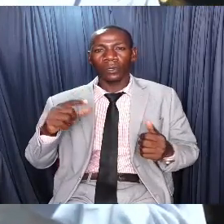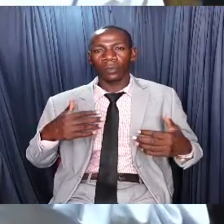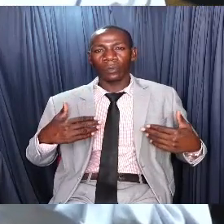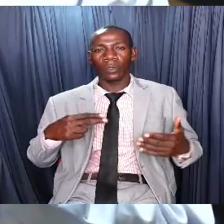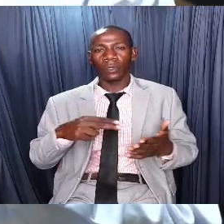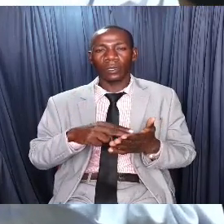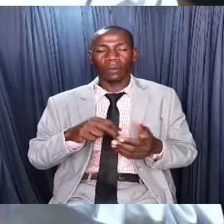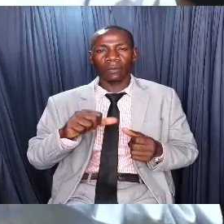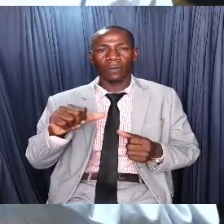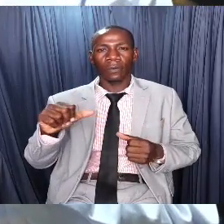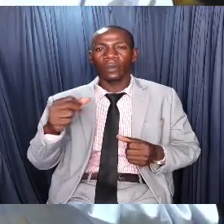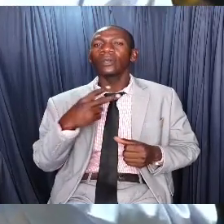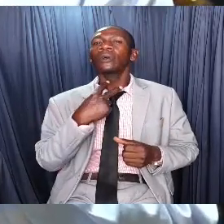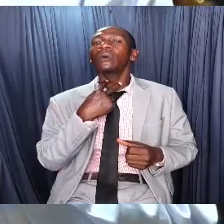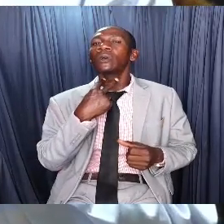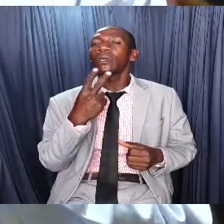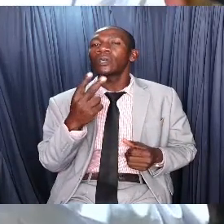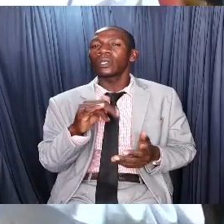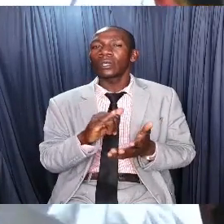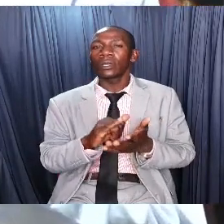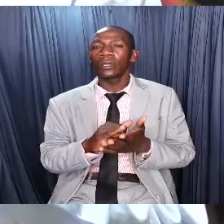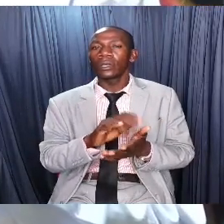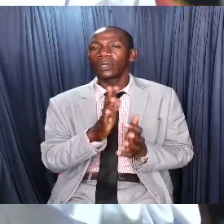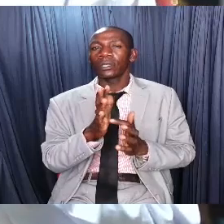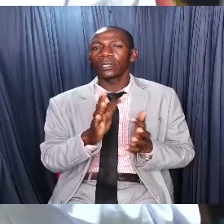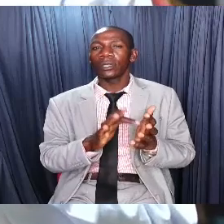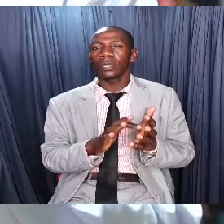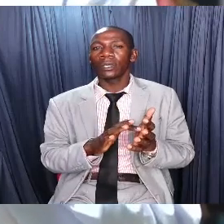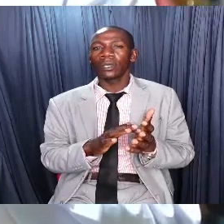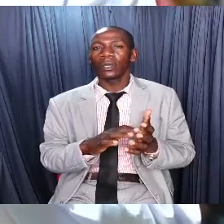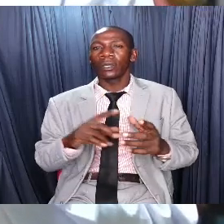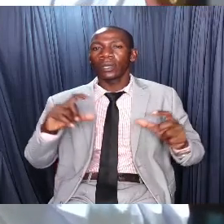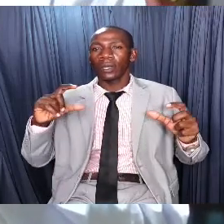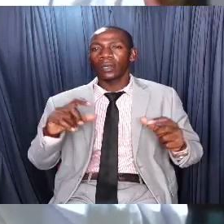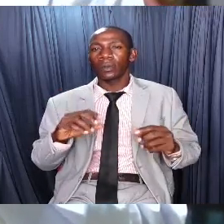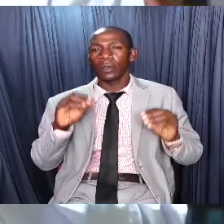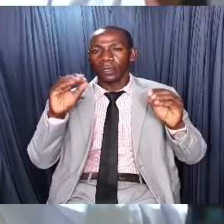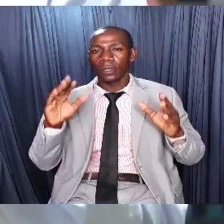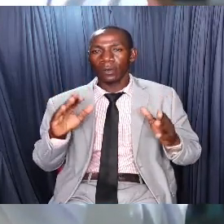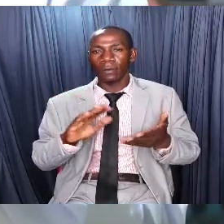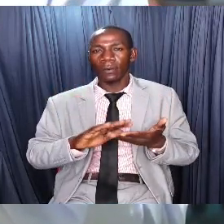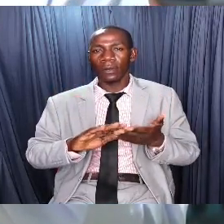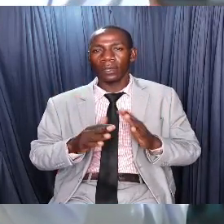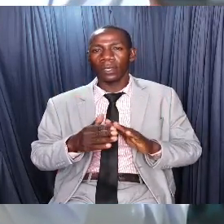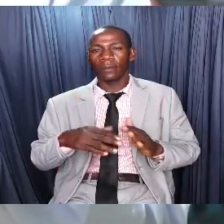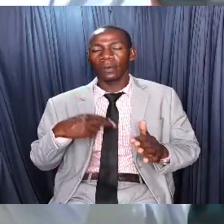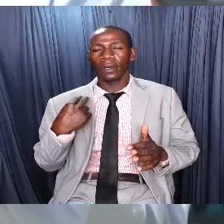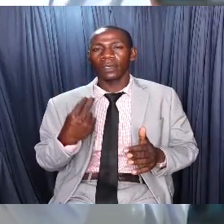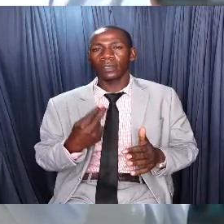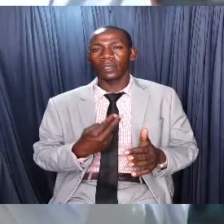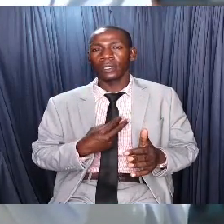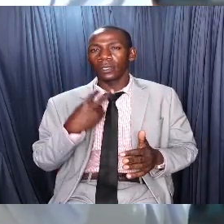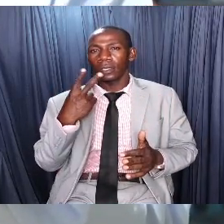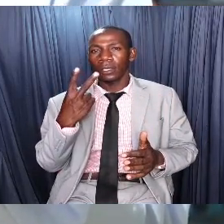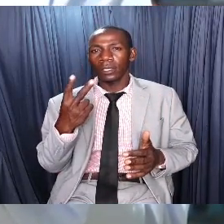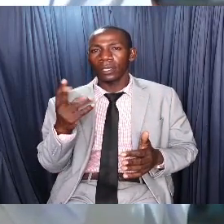mbali wakapaza sauti wakisema Ee Yesu Bwana mkubwa uturehemu alipowaona